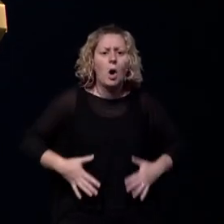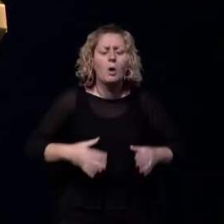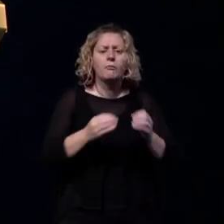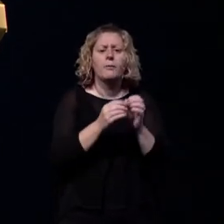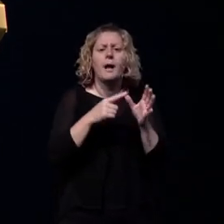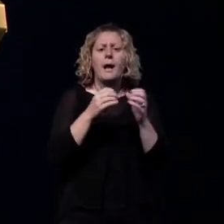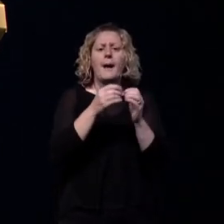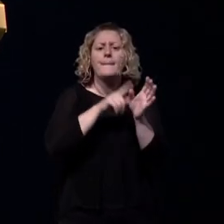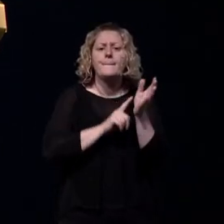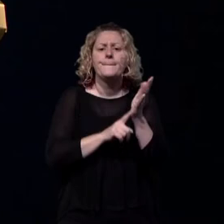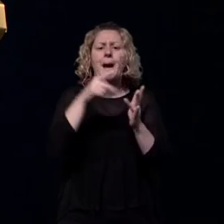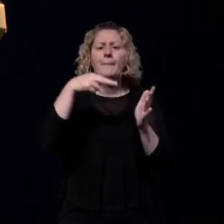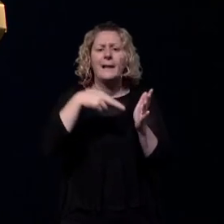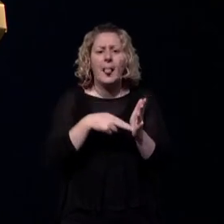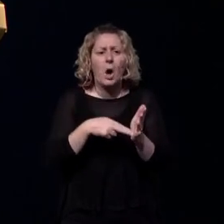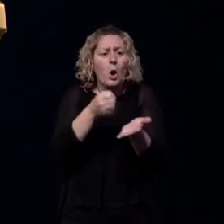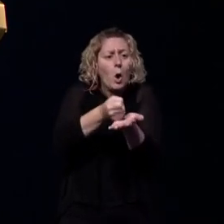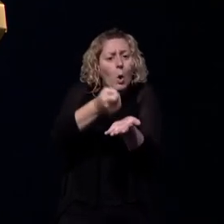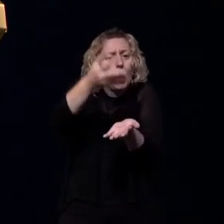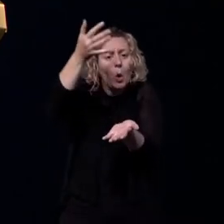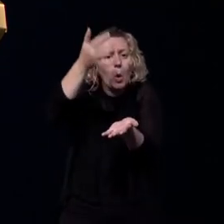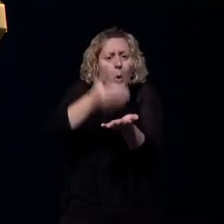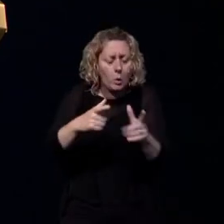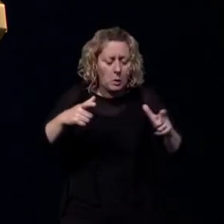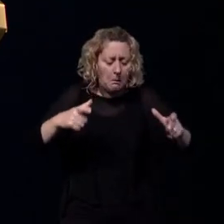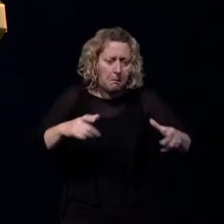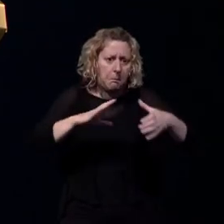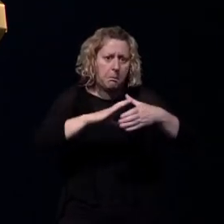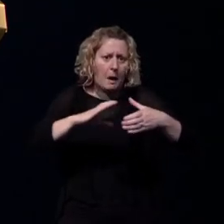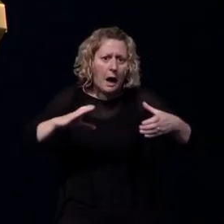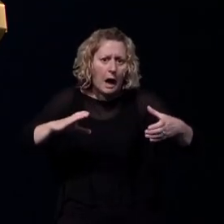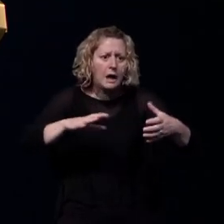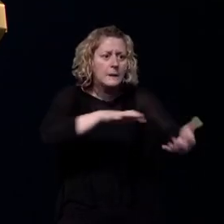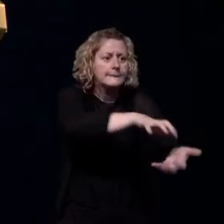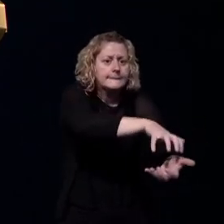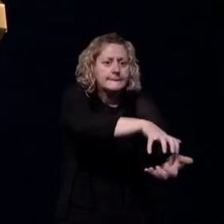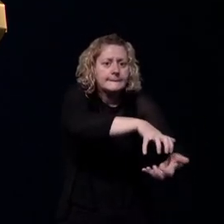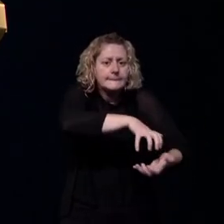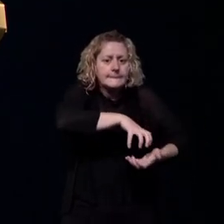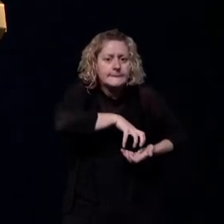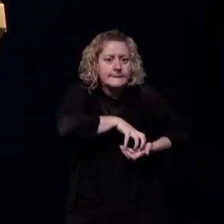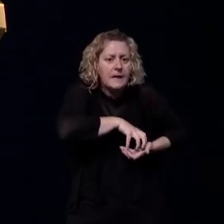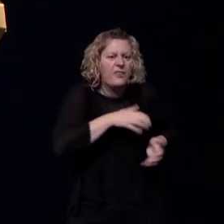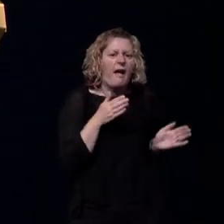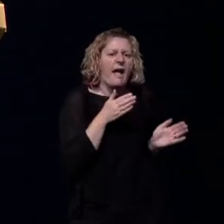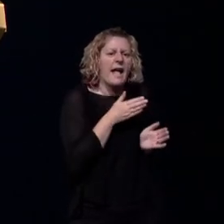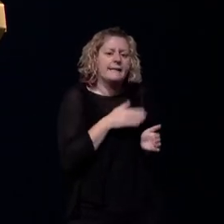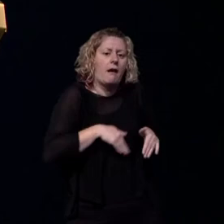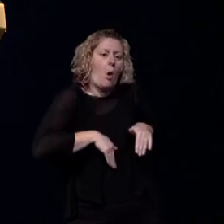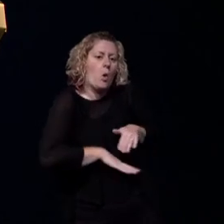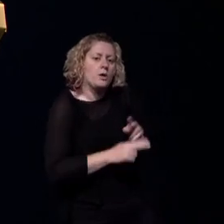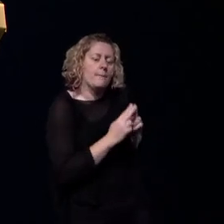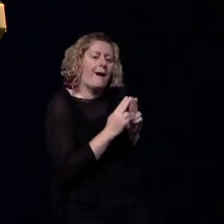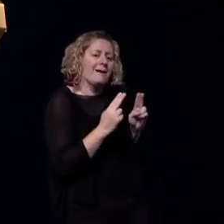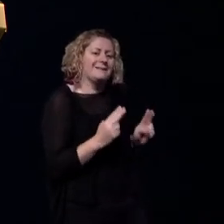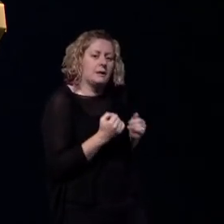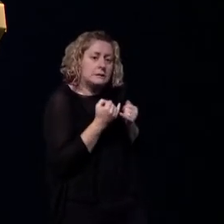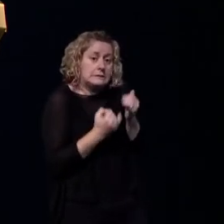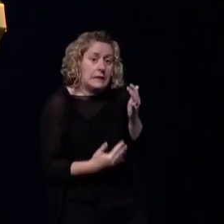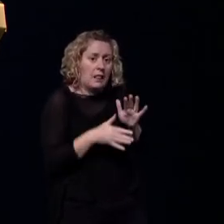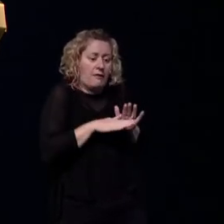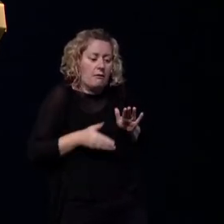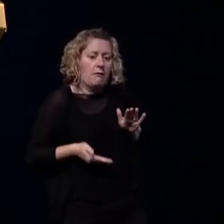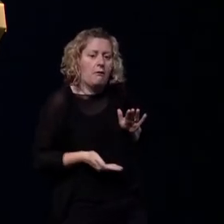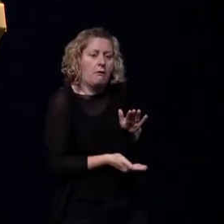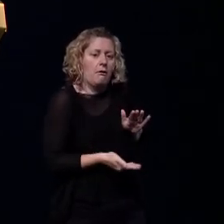silver and a bar of gold weighing 50 shekels, I coveted them and took them. They're hidden in the ground inside my tent. The silver is underneath. So